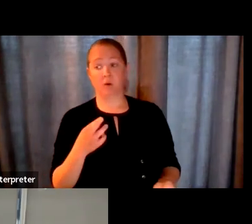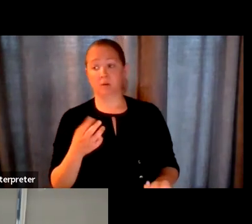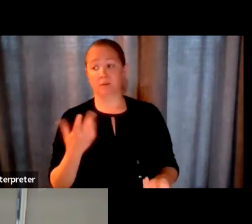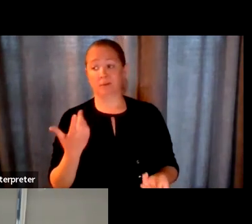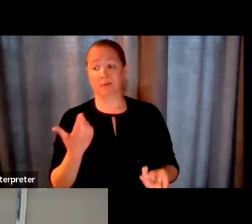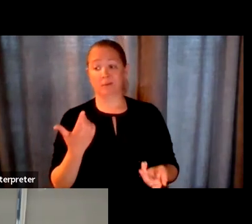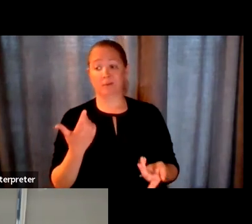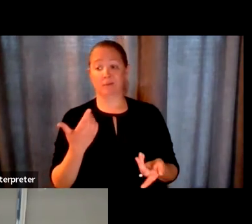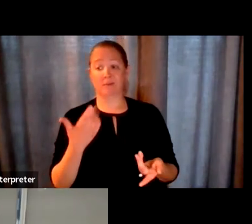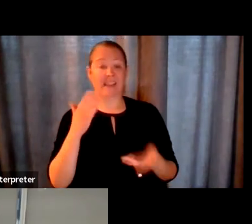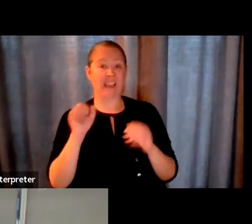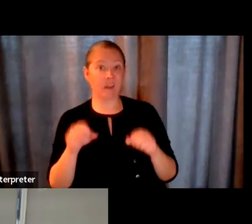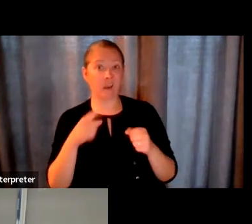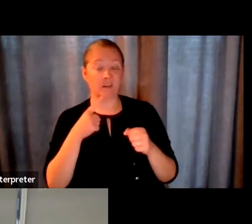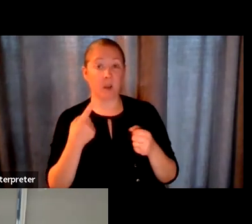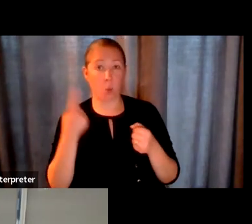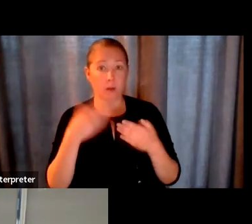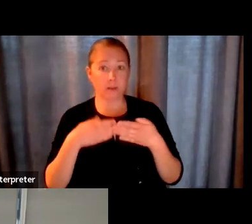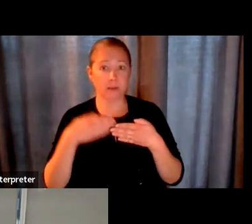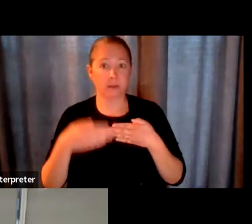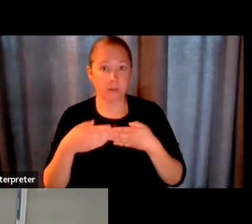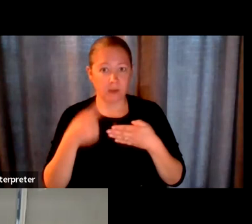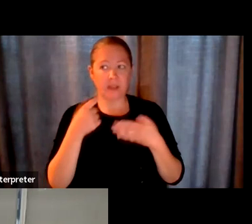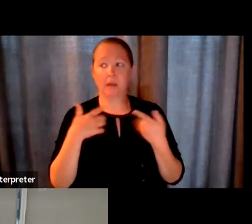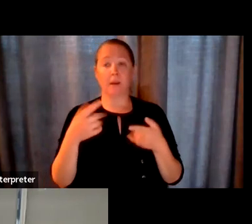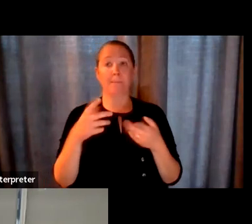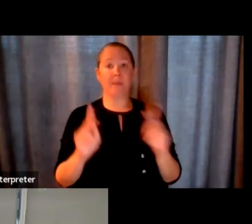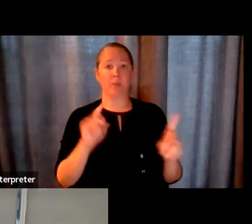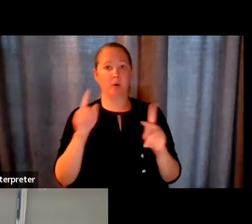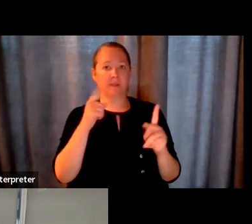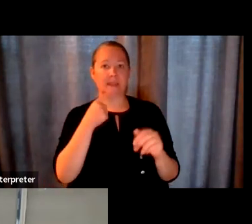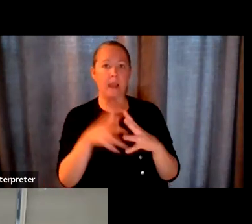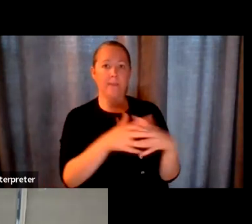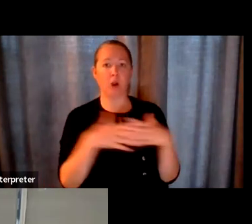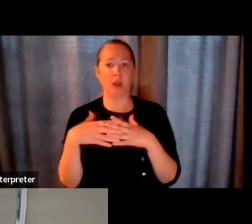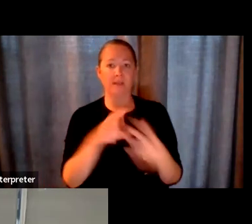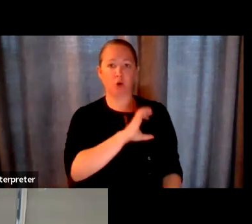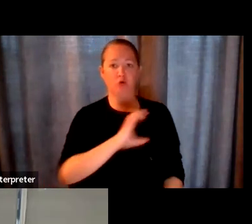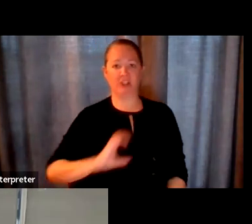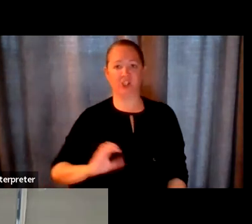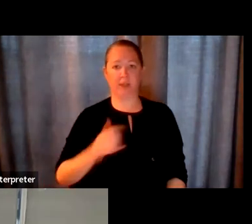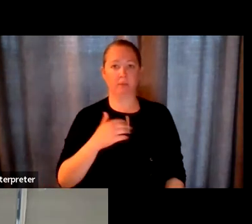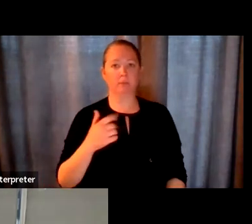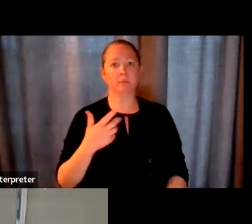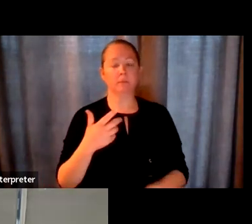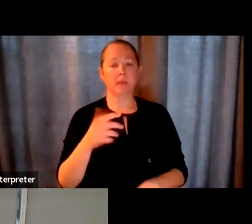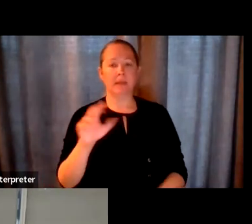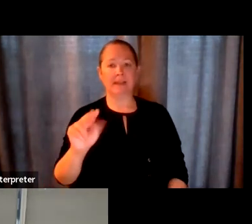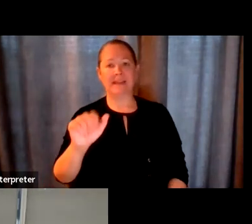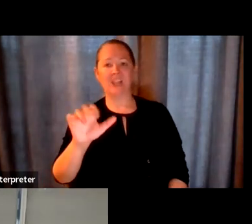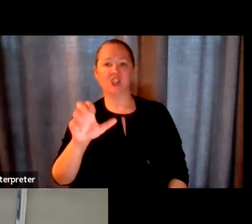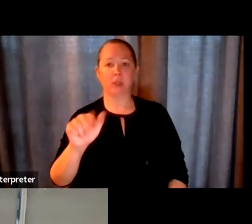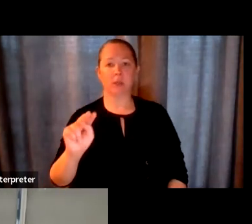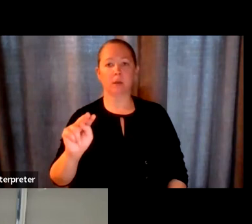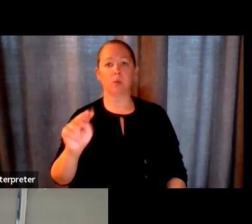that, right? I mean, these are the folks who claim that America is a Christian nation, right? And we've evolved, we've always had